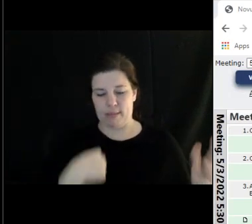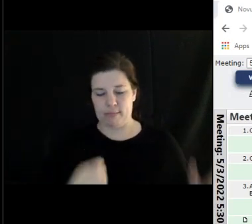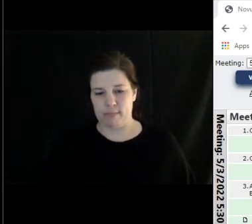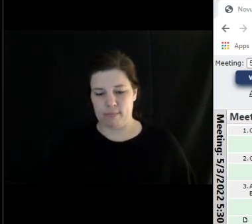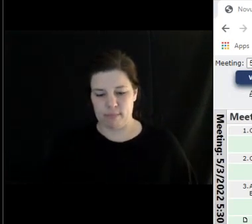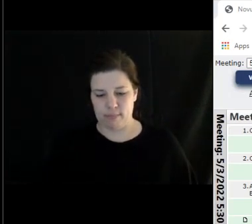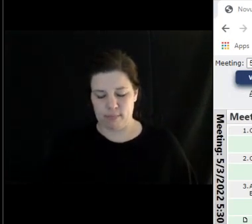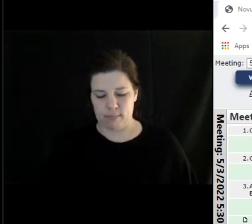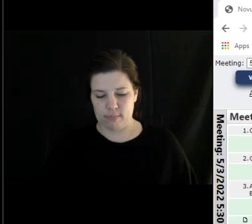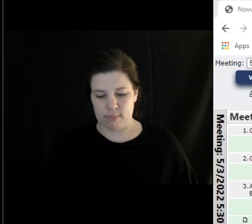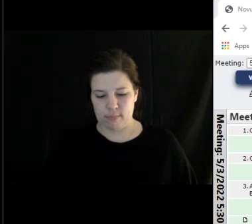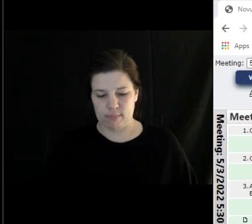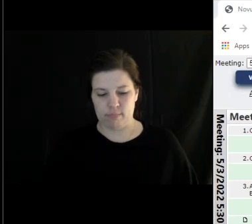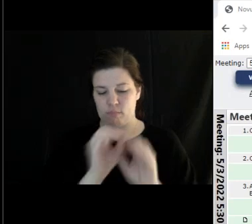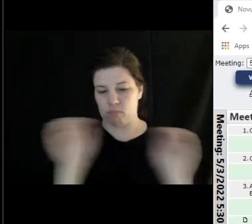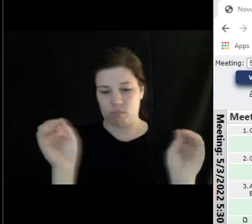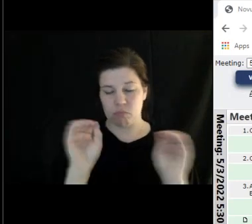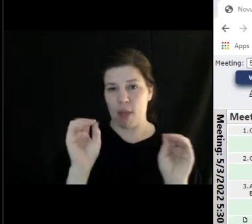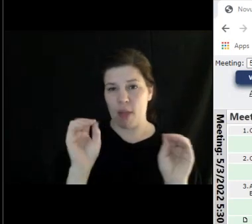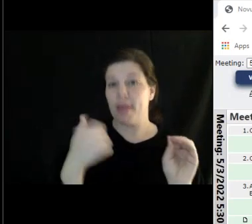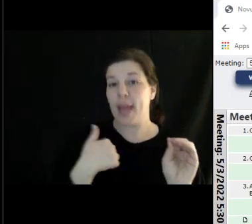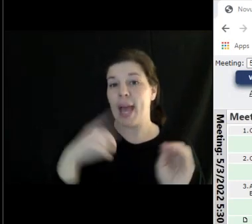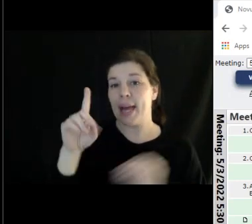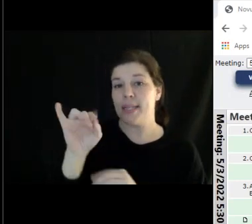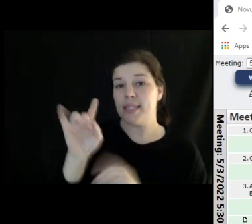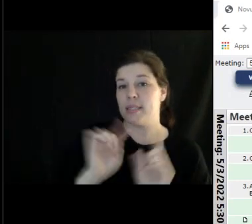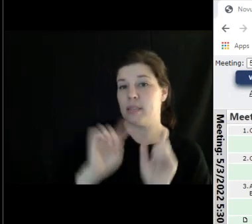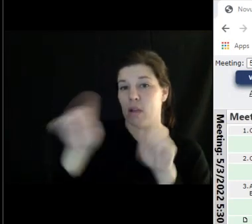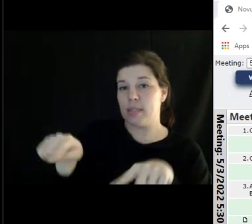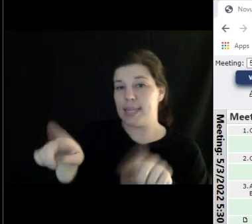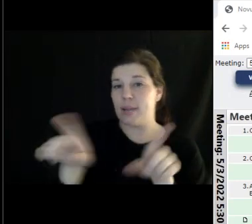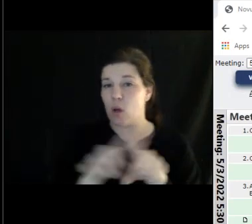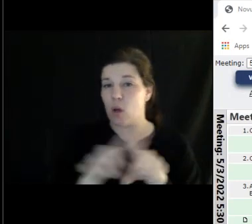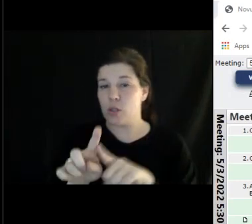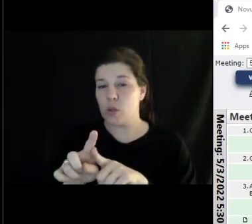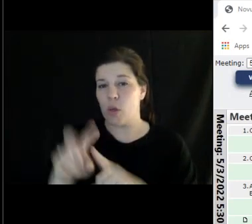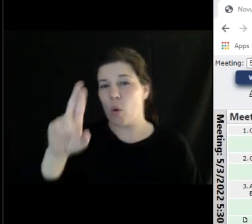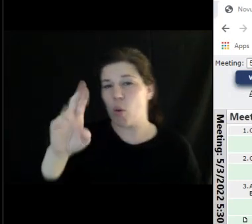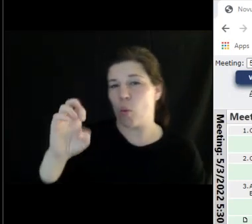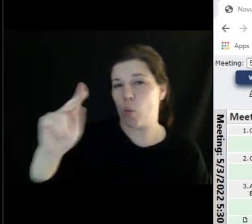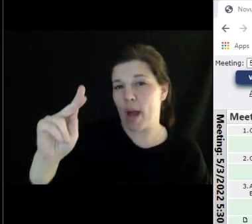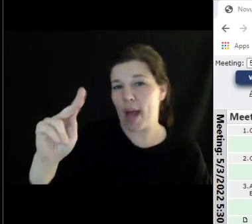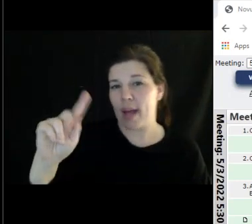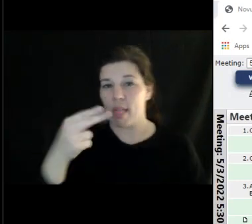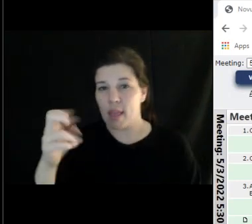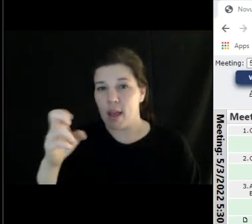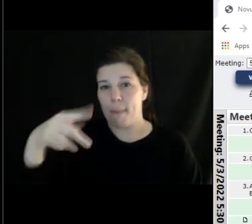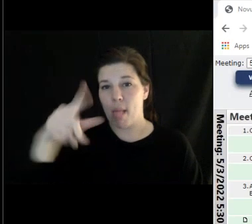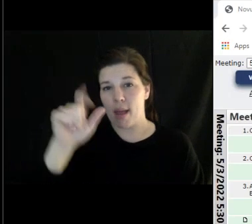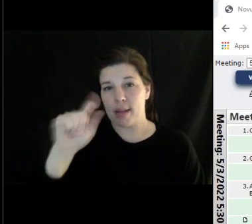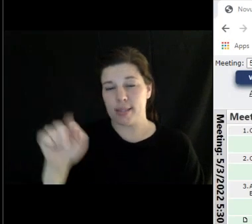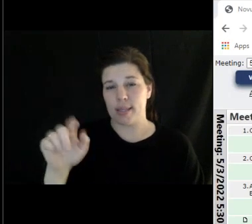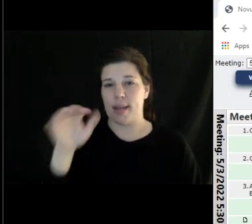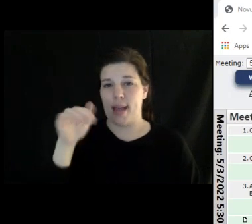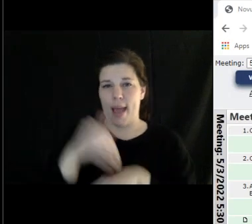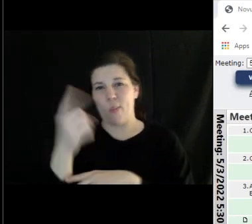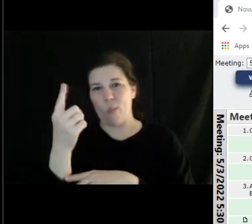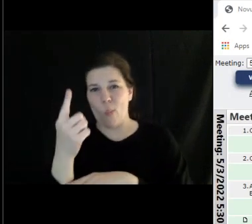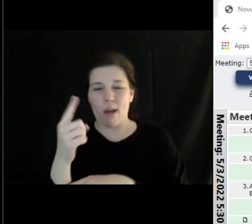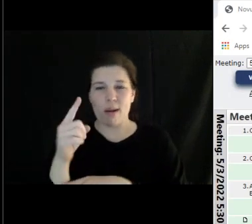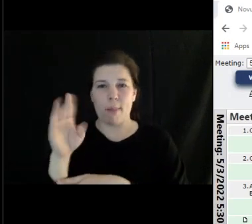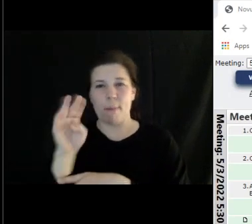No disclosures. I did attend the Rock the Plaza at One Boynton and the opening of Man